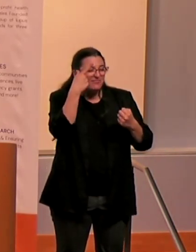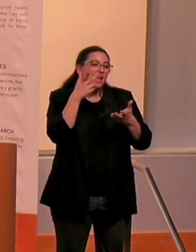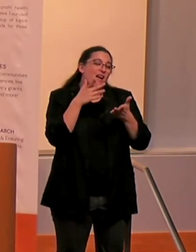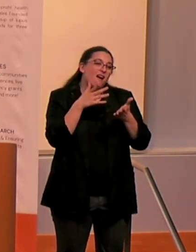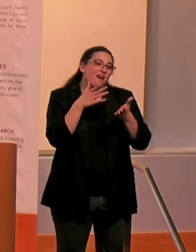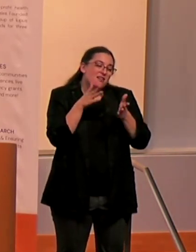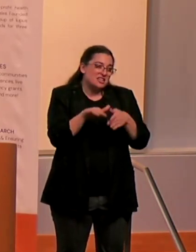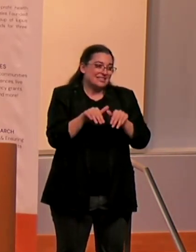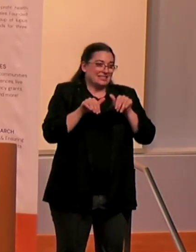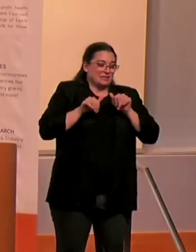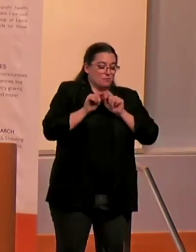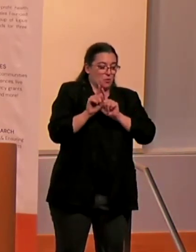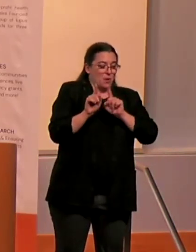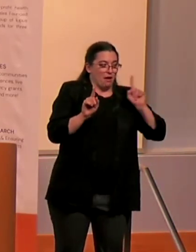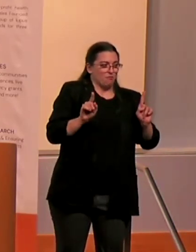is okay.